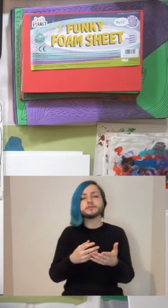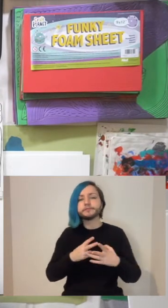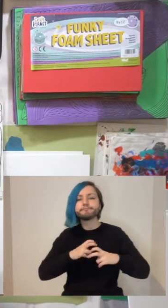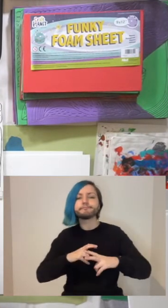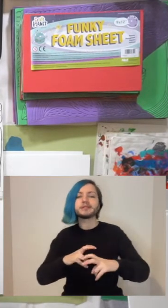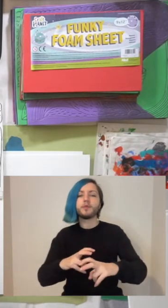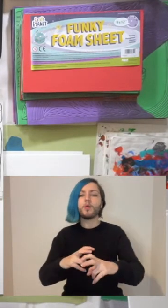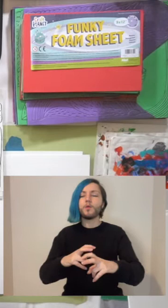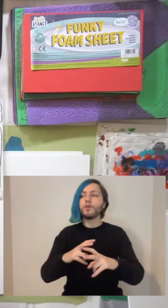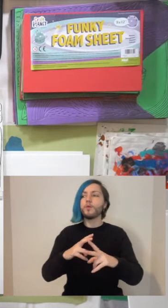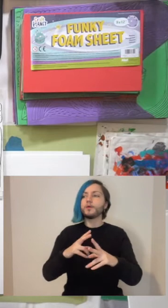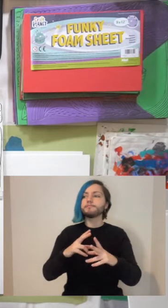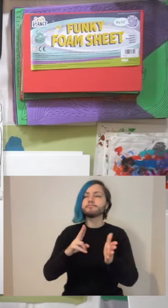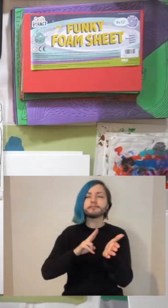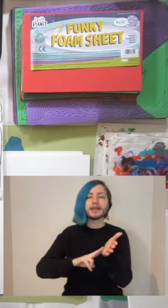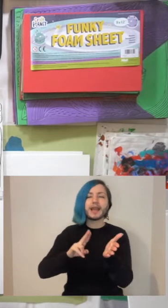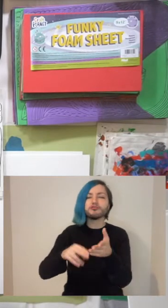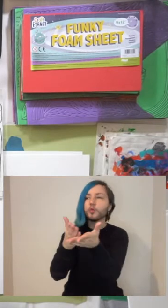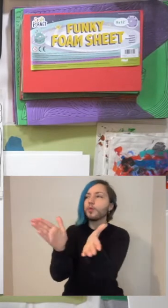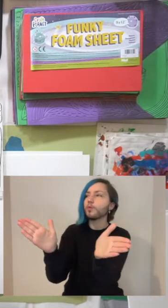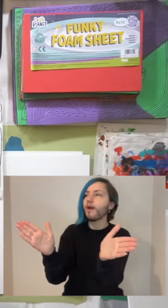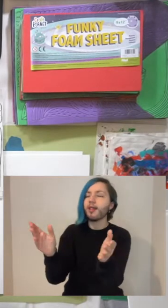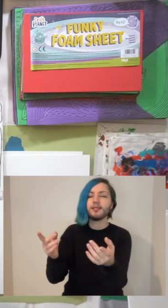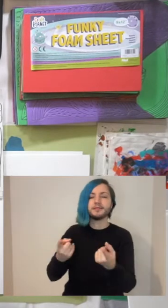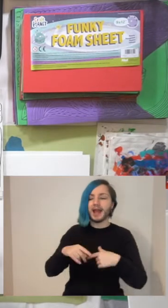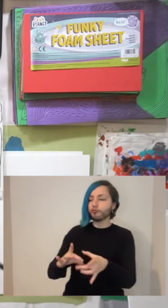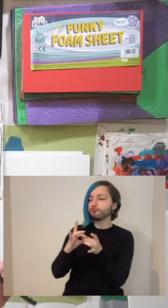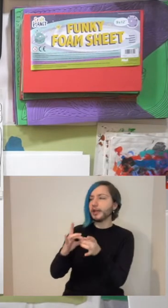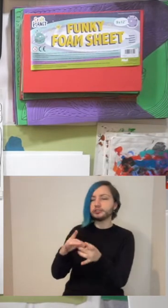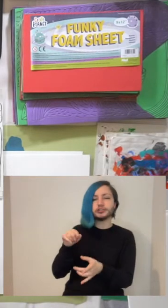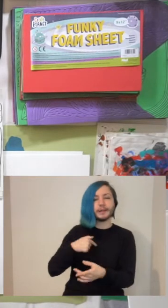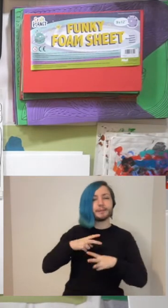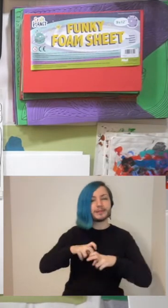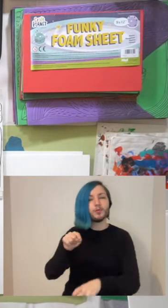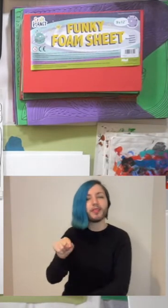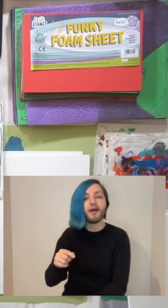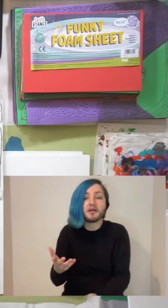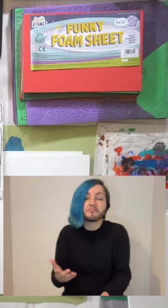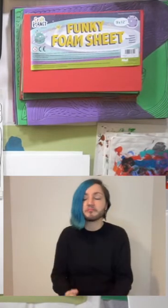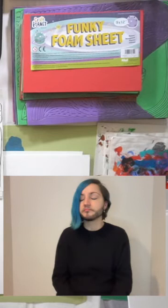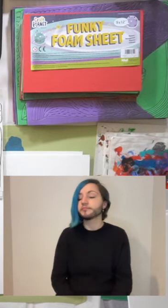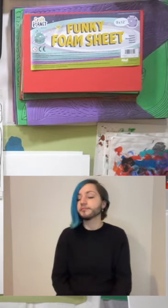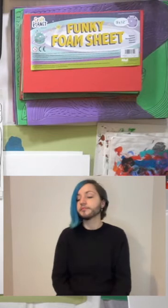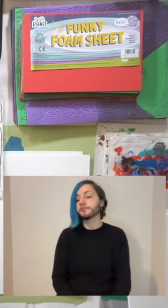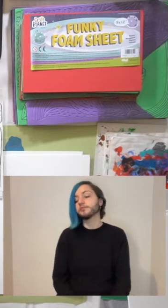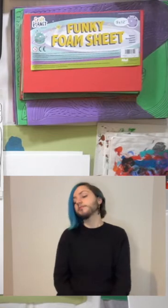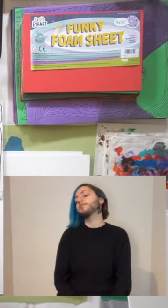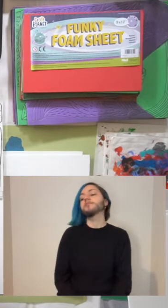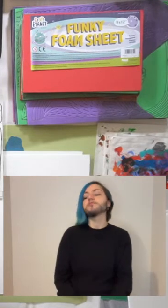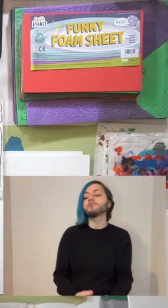and explore a relationship to the natural world. So I'm going to draw